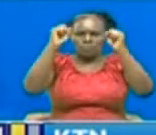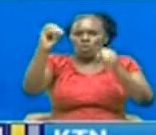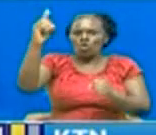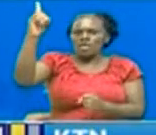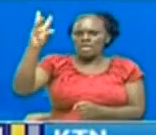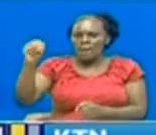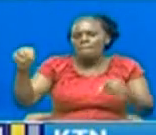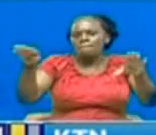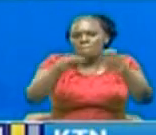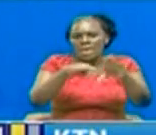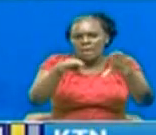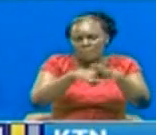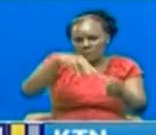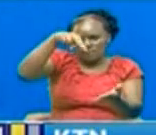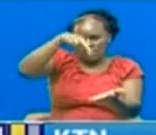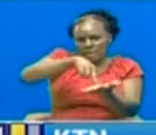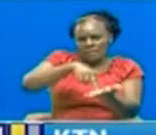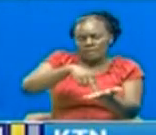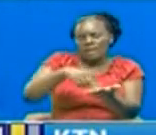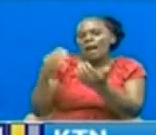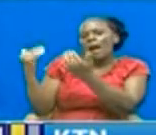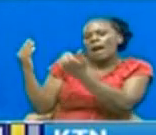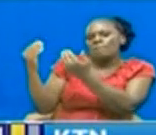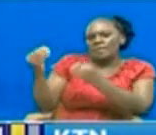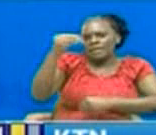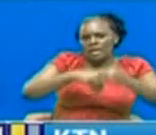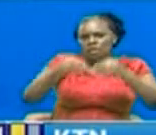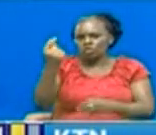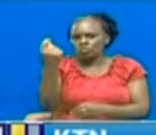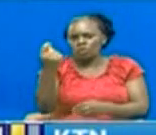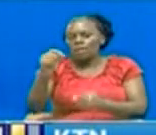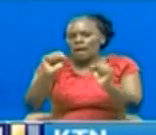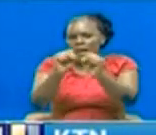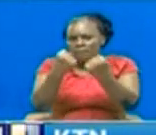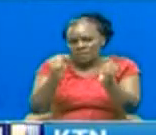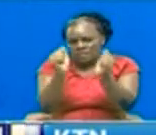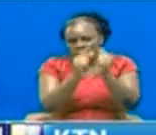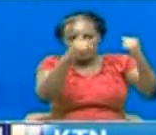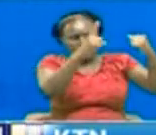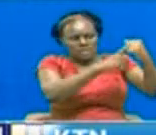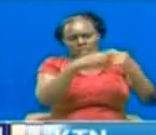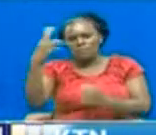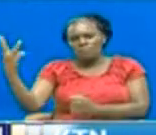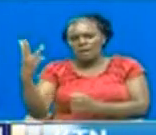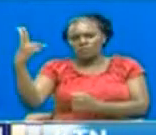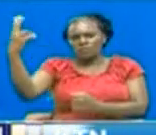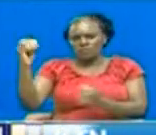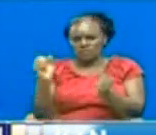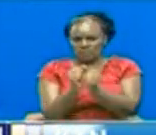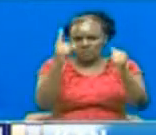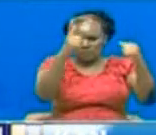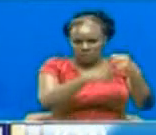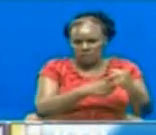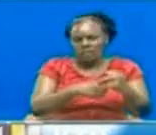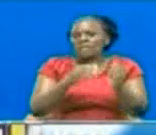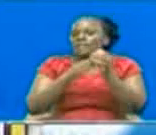ODM candidate Elijah Memusi in the upcoming by-election that will be held on the 16th of March 2015. The ODM leader